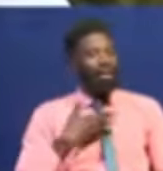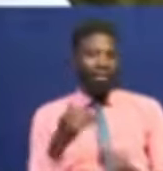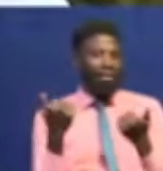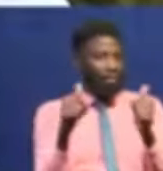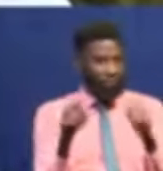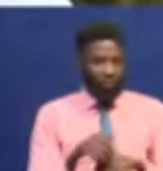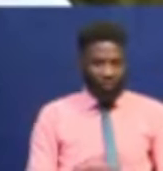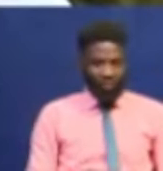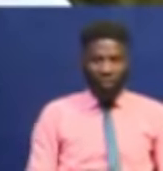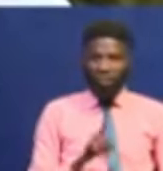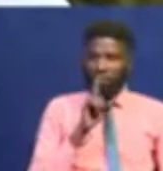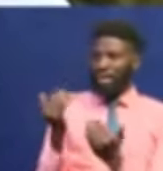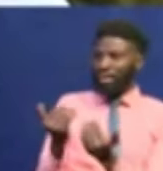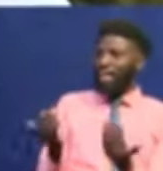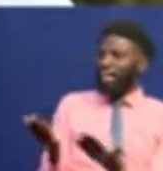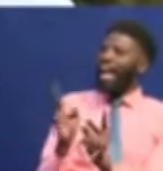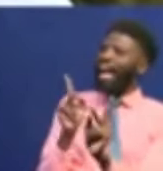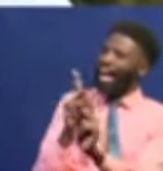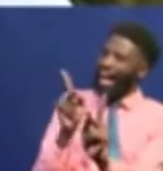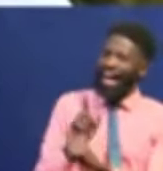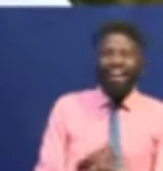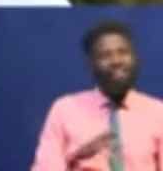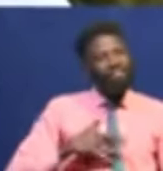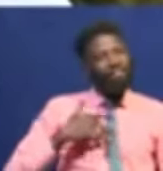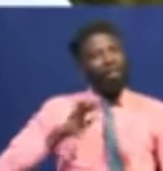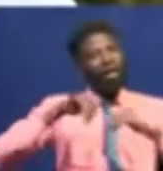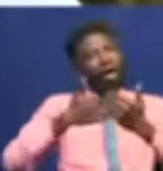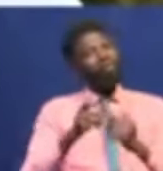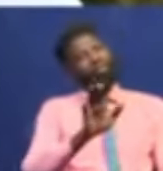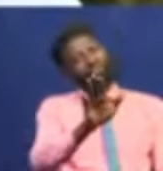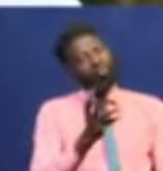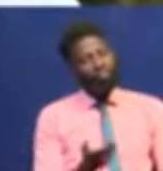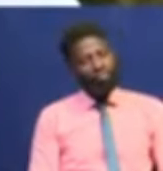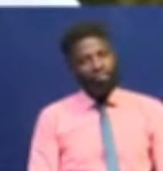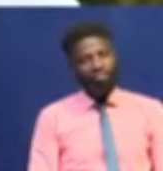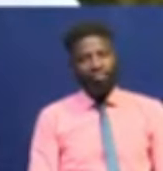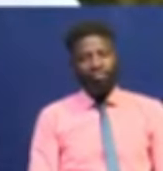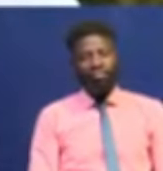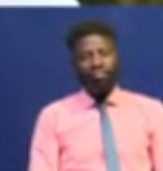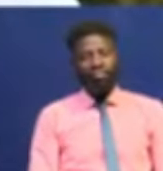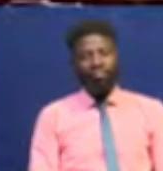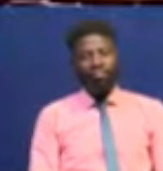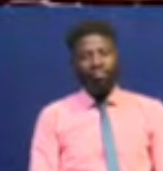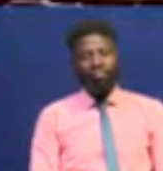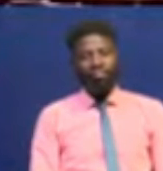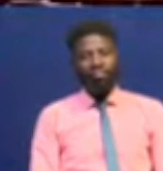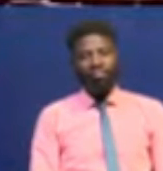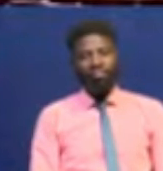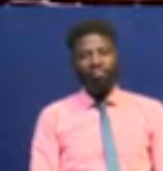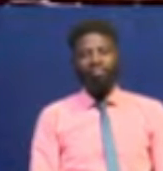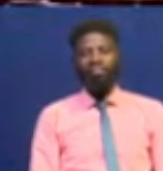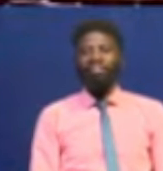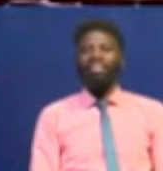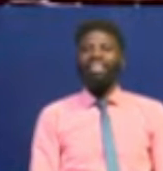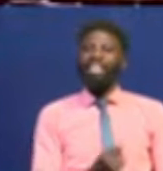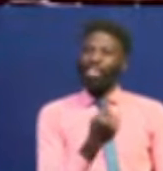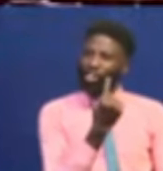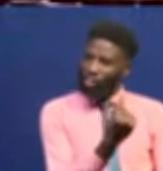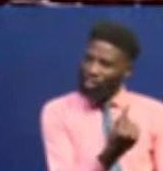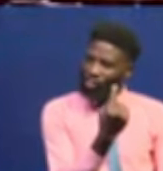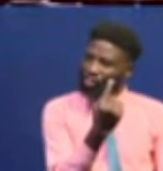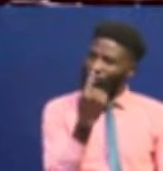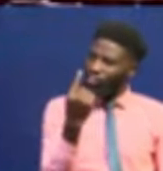Which the was? Wife and children screaming that way. I mean, how do you feel, Your Excellency? I mean, my friend, every